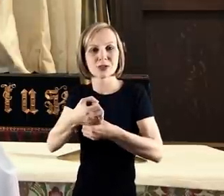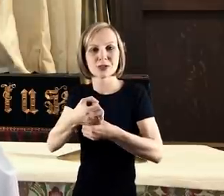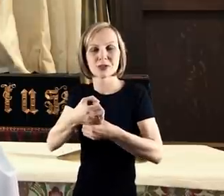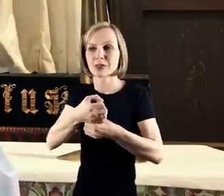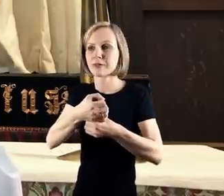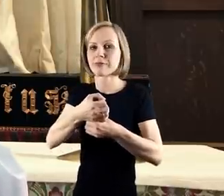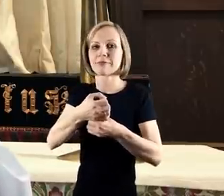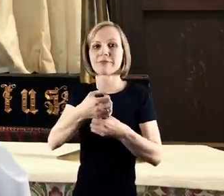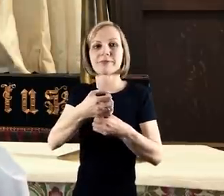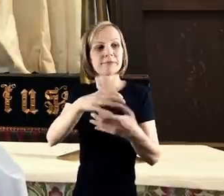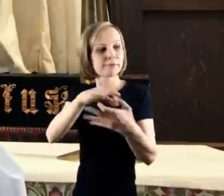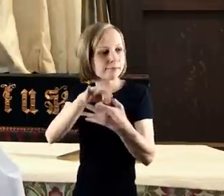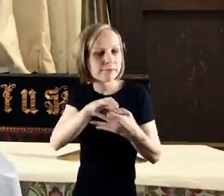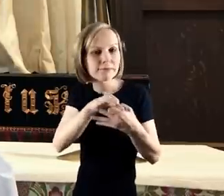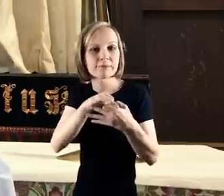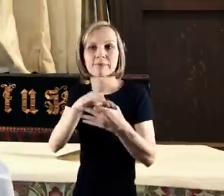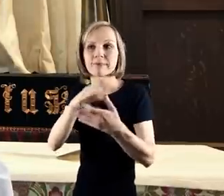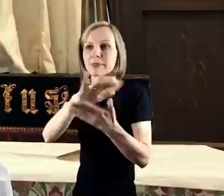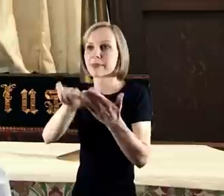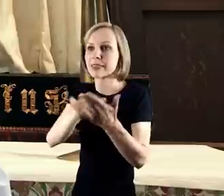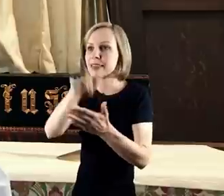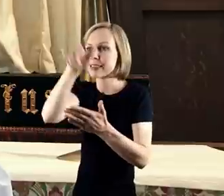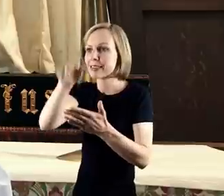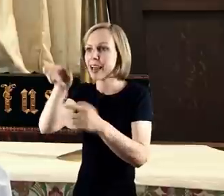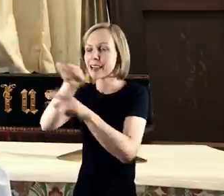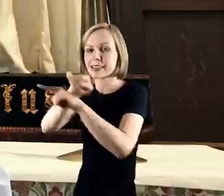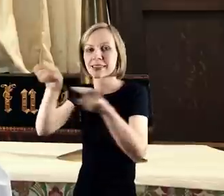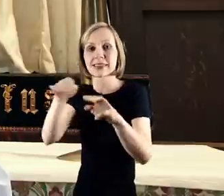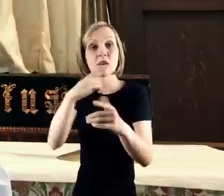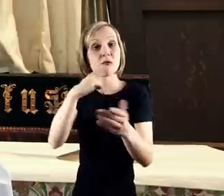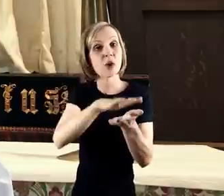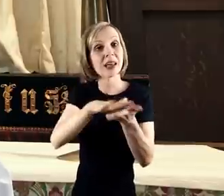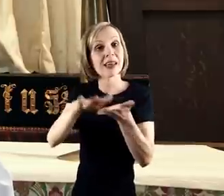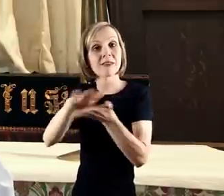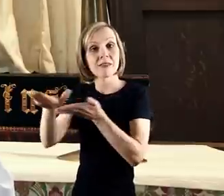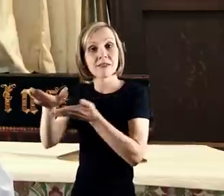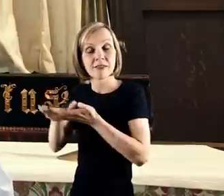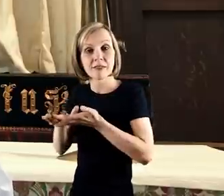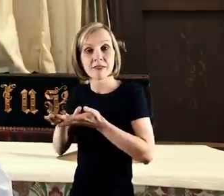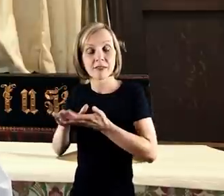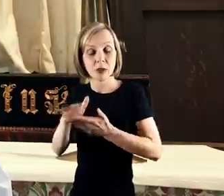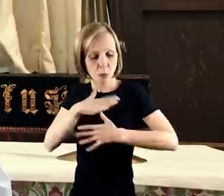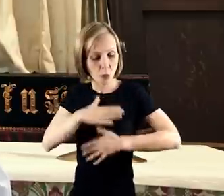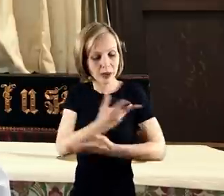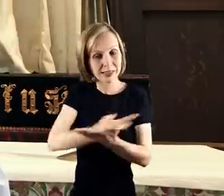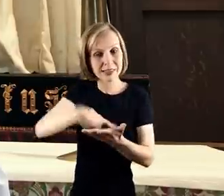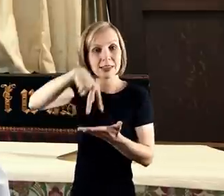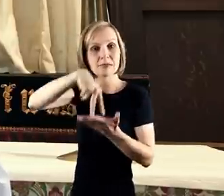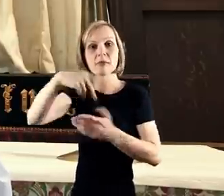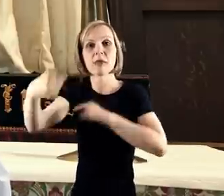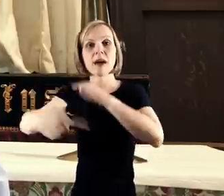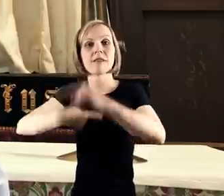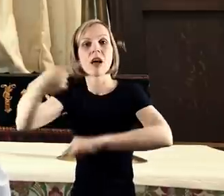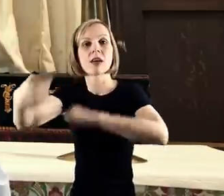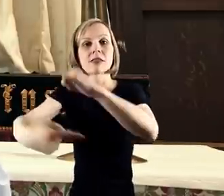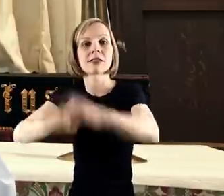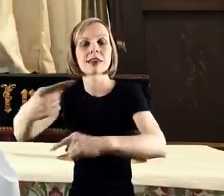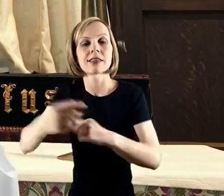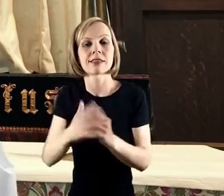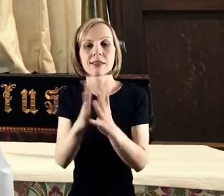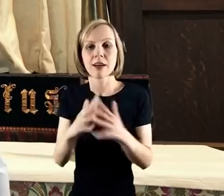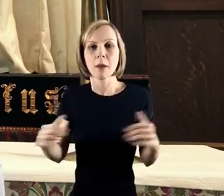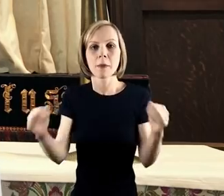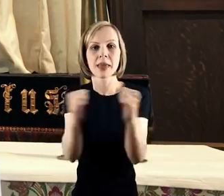of saints, the forgiveness of sins, the resurrection of the body, and the life everlasting.